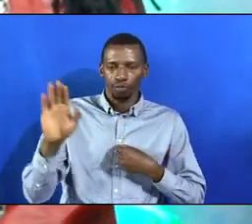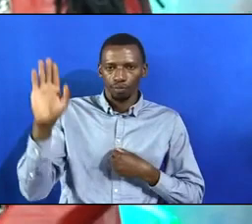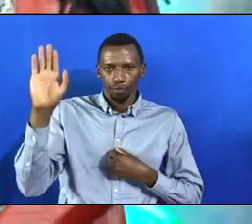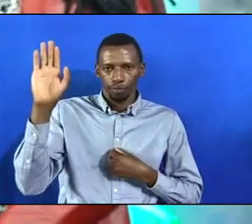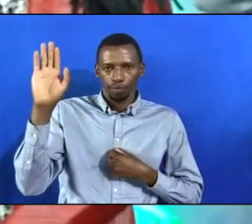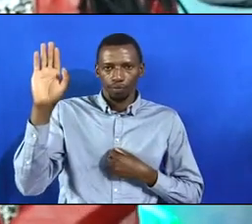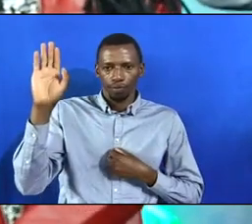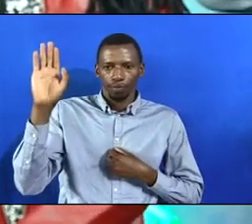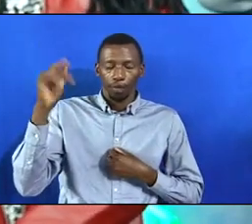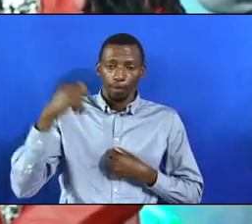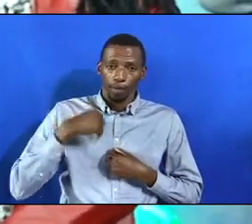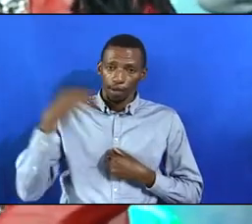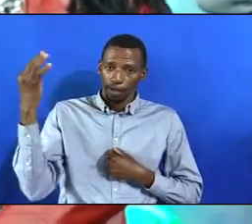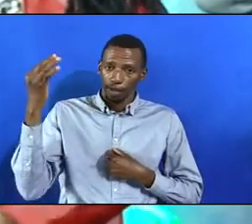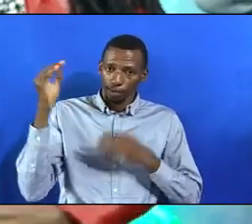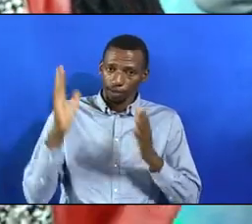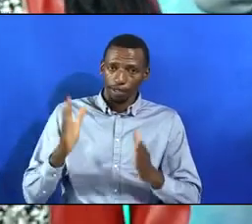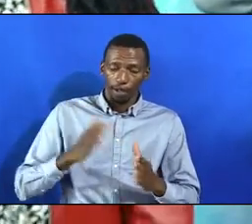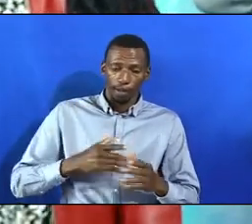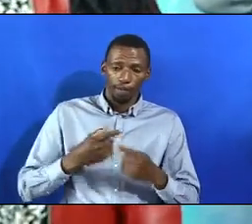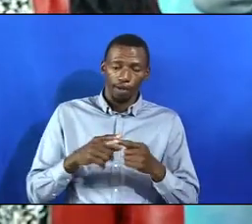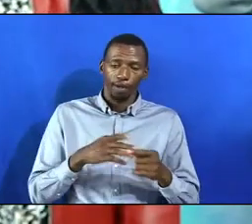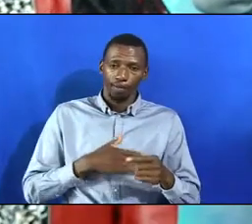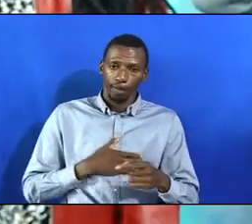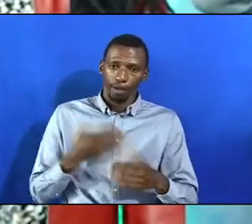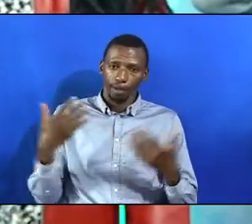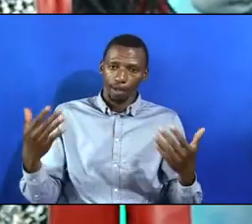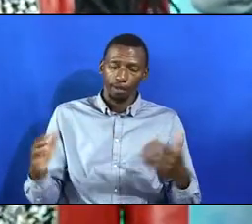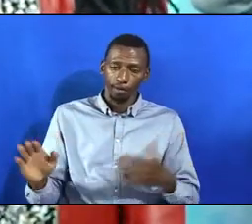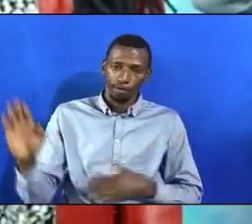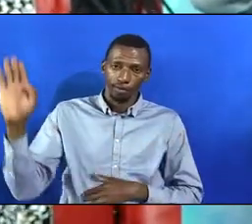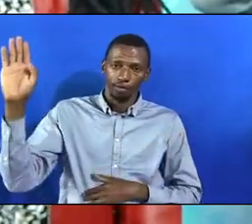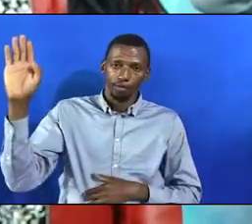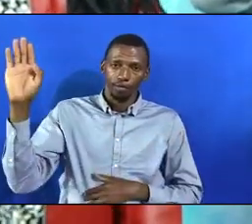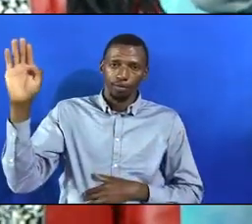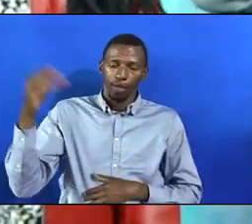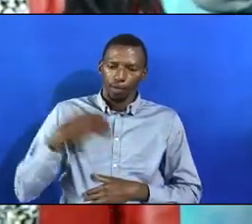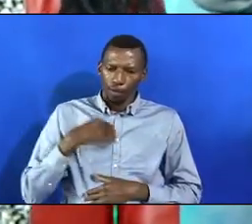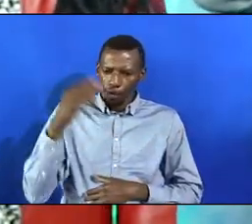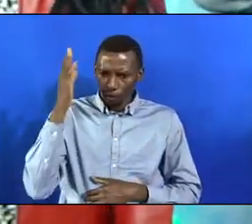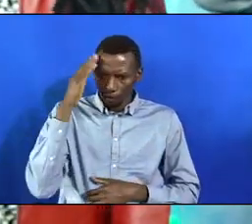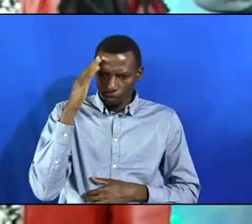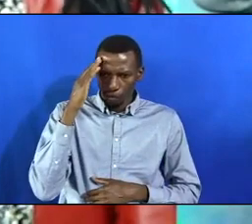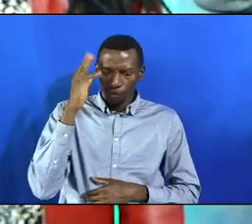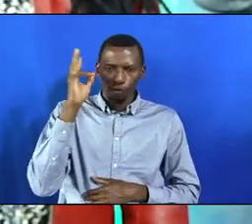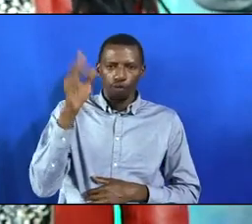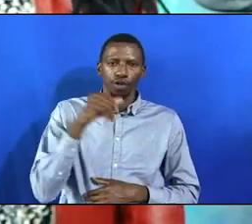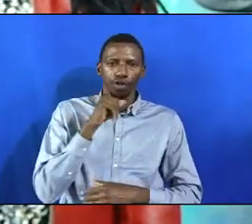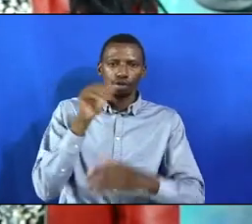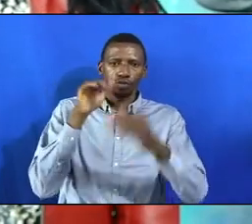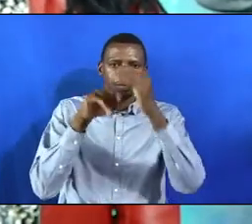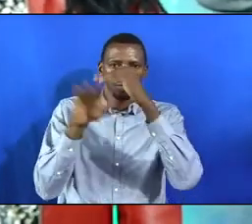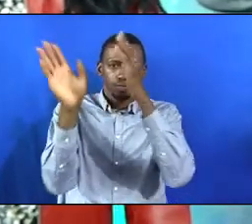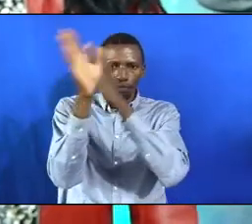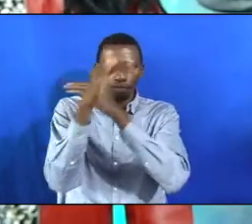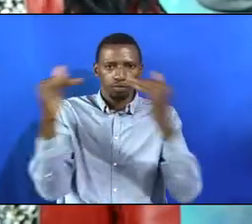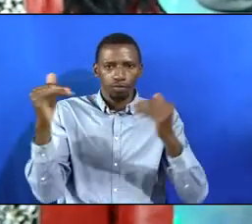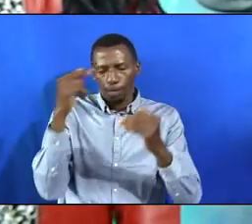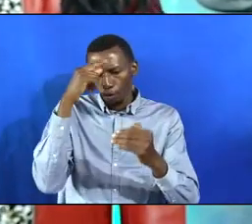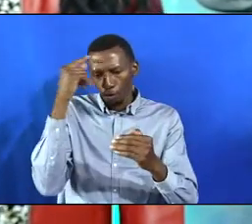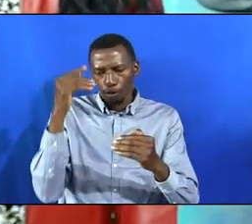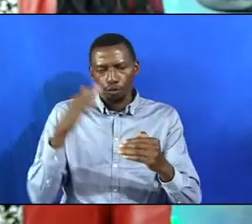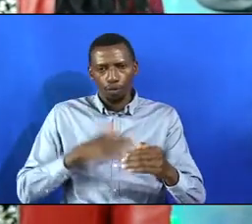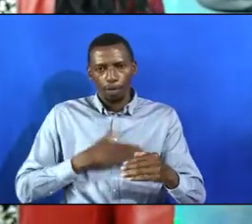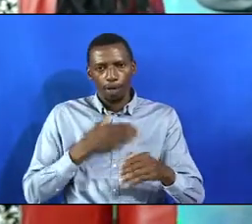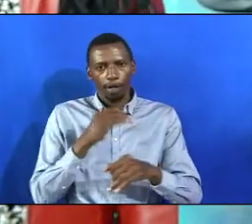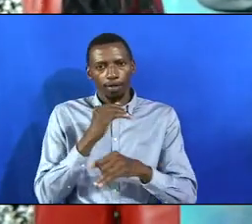I'm a preacher, but my hand is also up. I'm aware I will not go to heaven based on my preaching